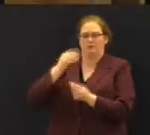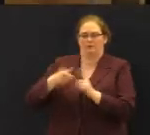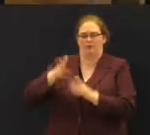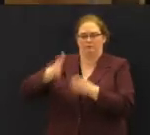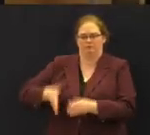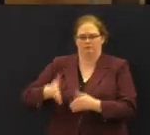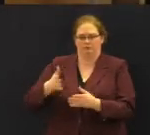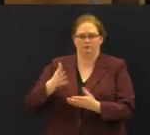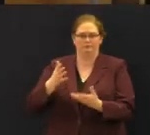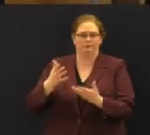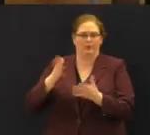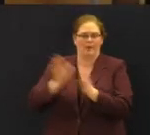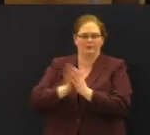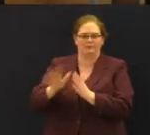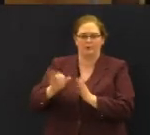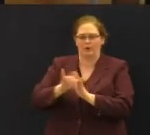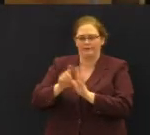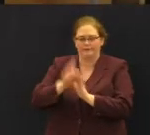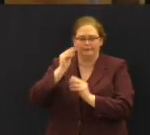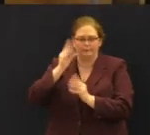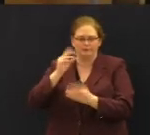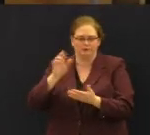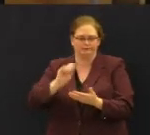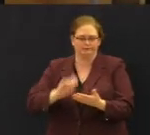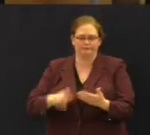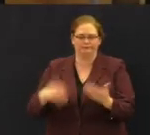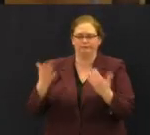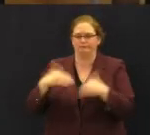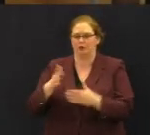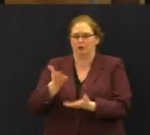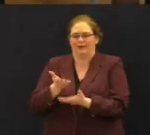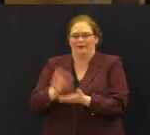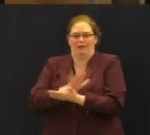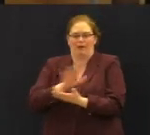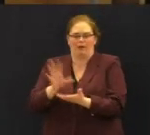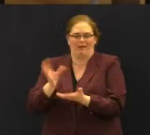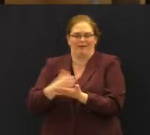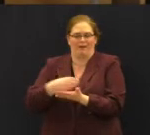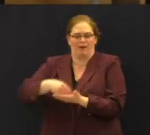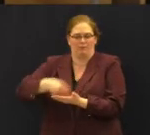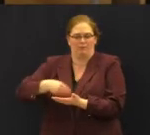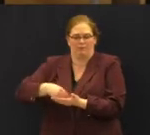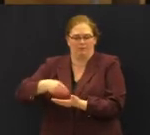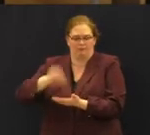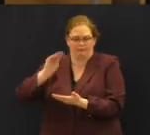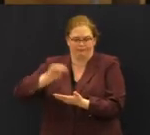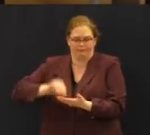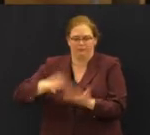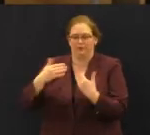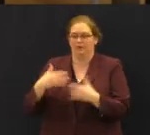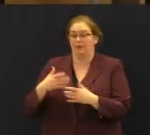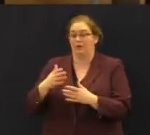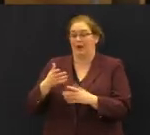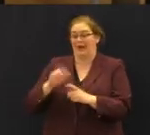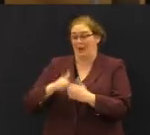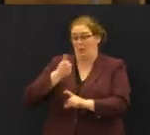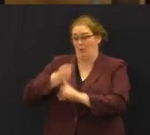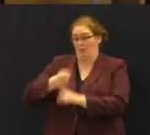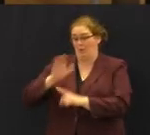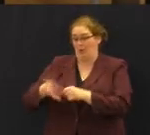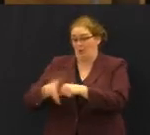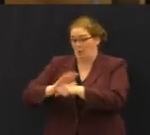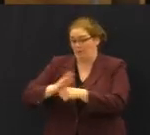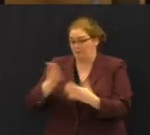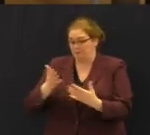by collecting things like identifying information, income documentation, COVID-19 impact information, the